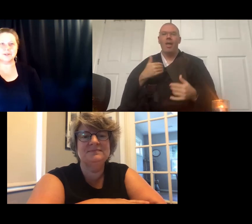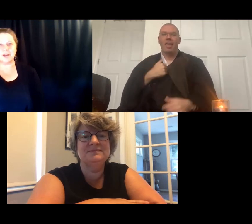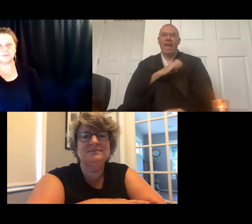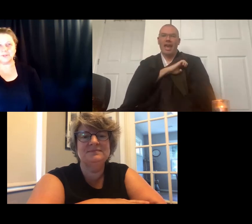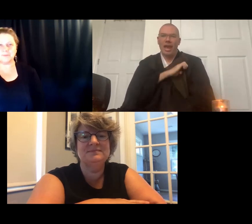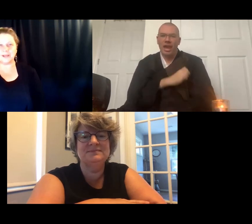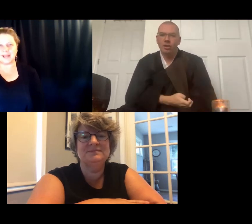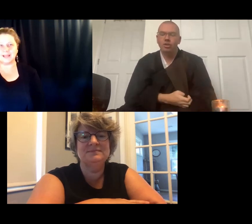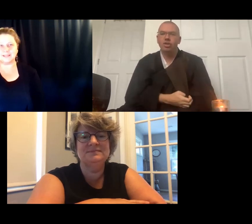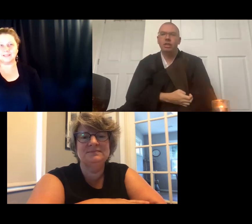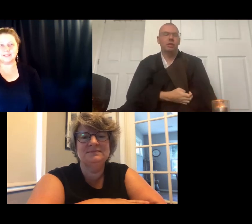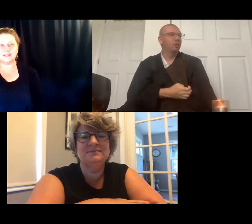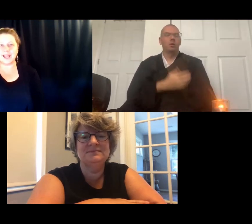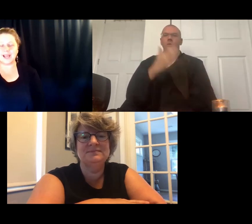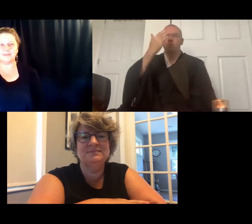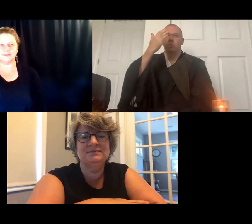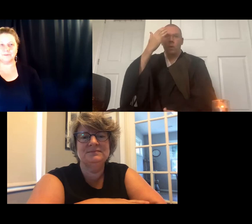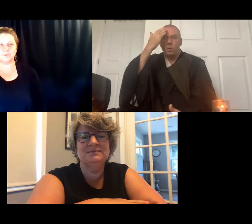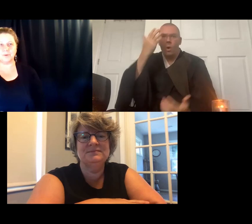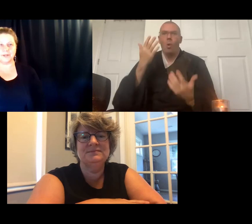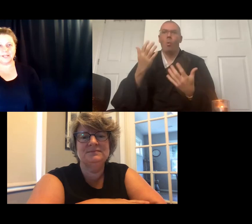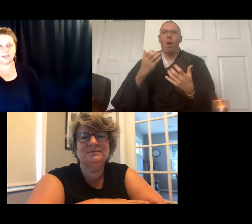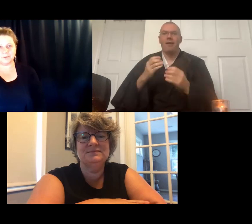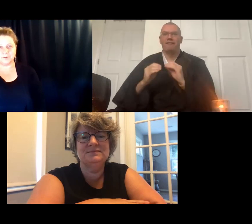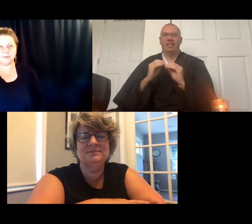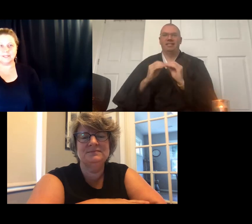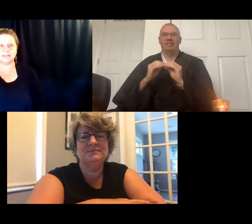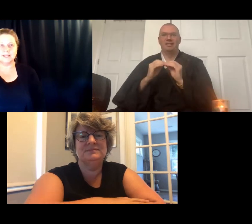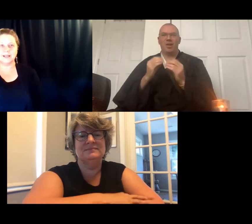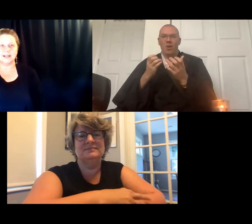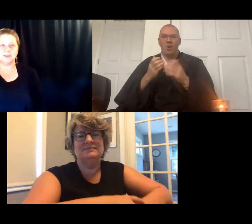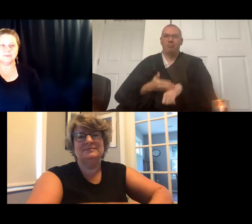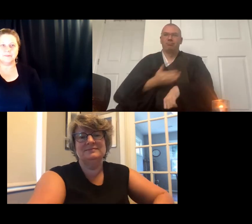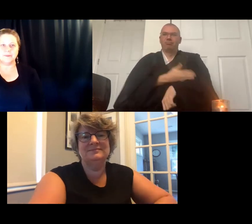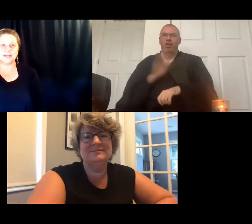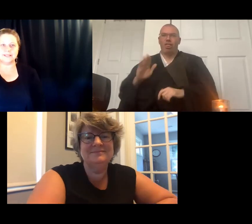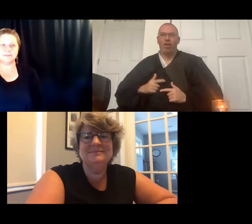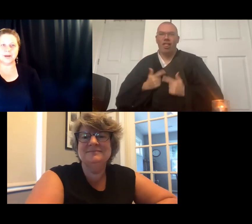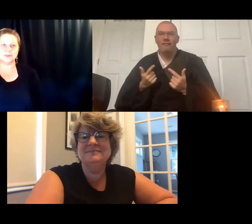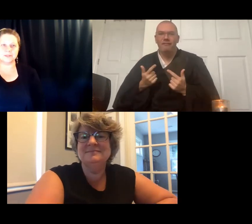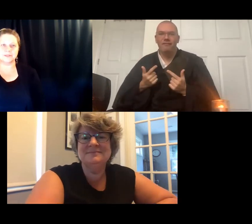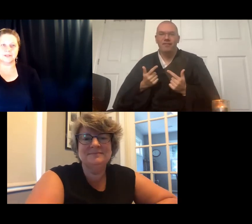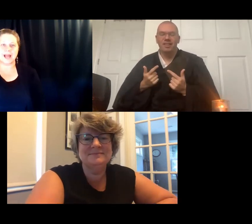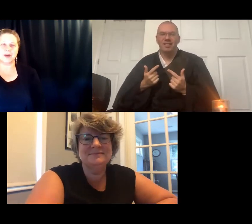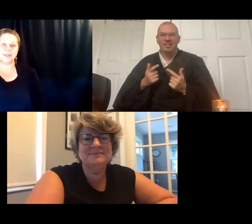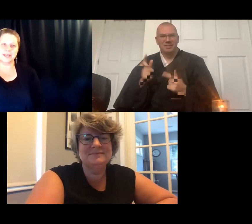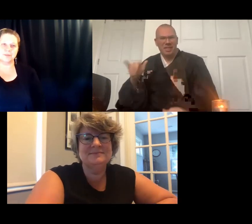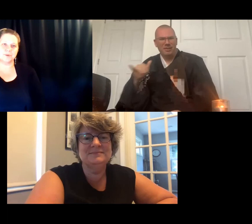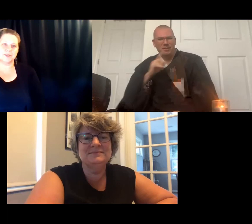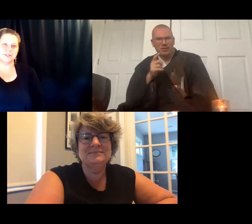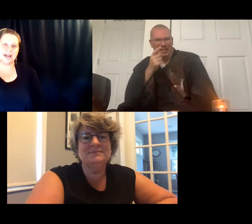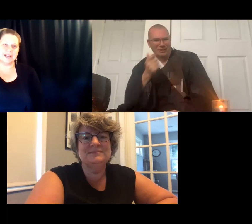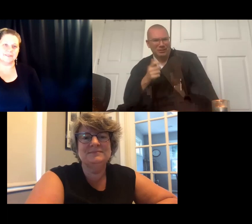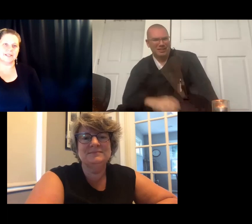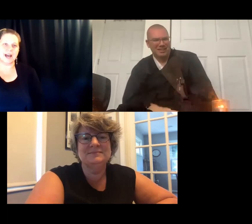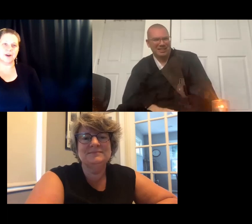So their numbers may not have reported an improvement, but it's about how they can improve